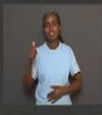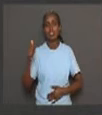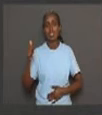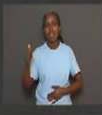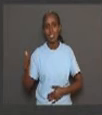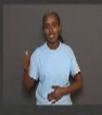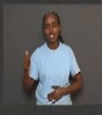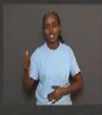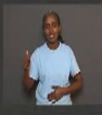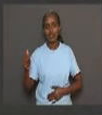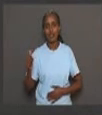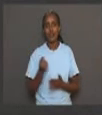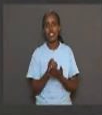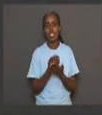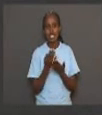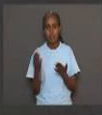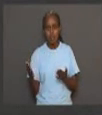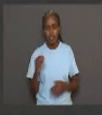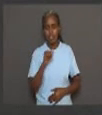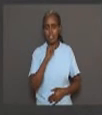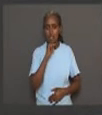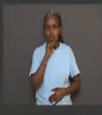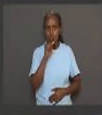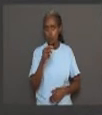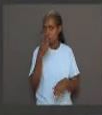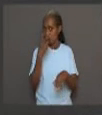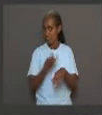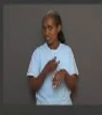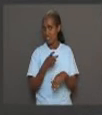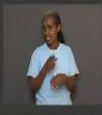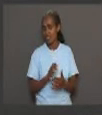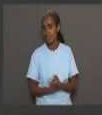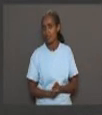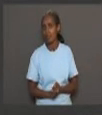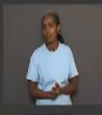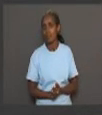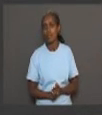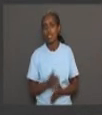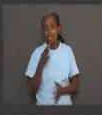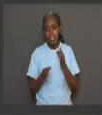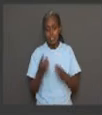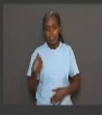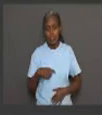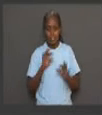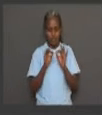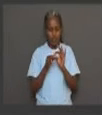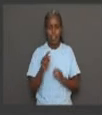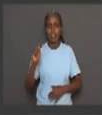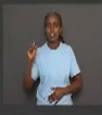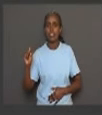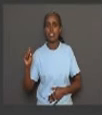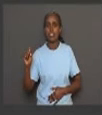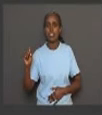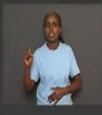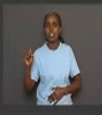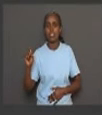Calculating the acceleration of the particle is not too difficult. If we